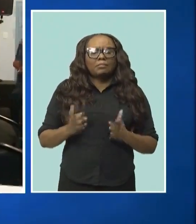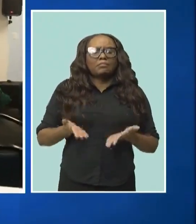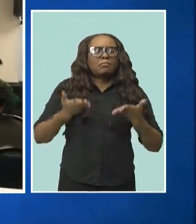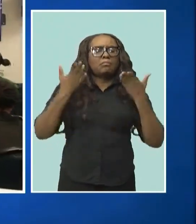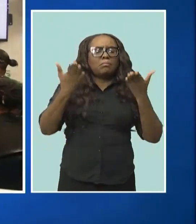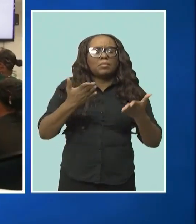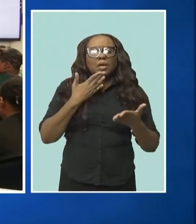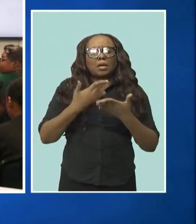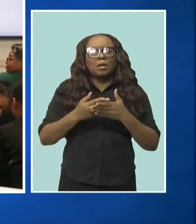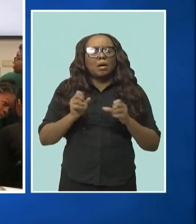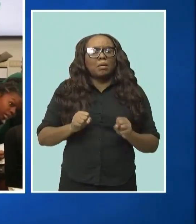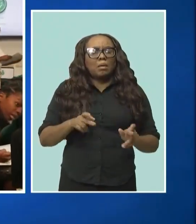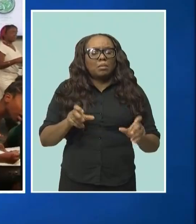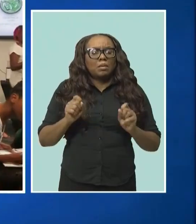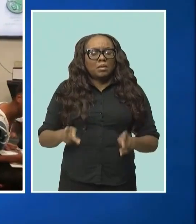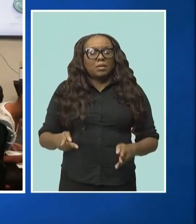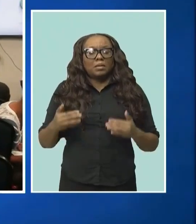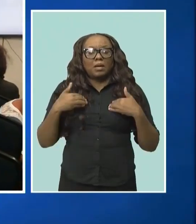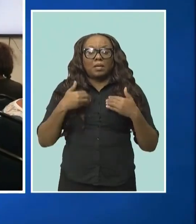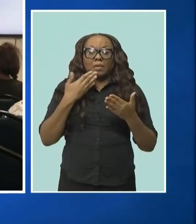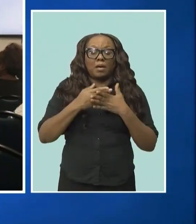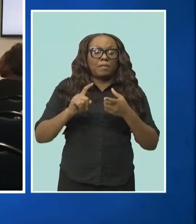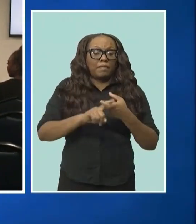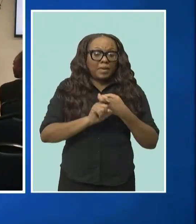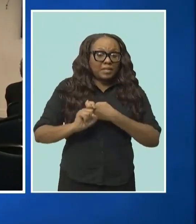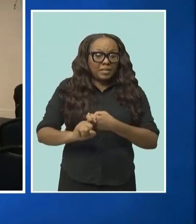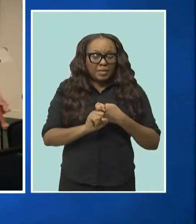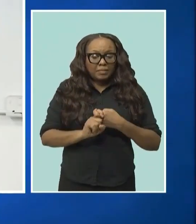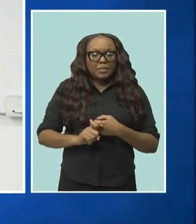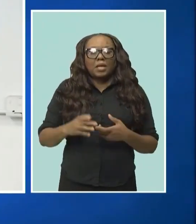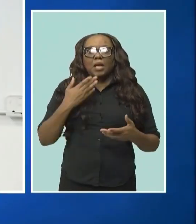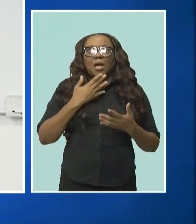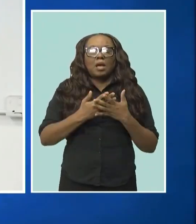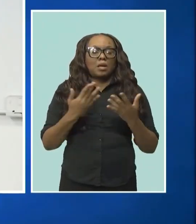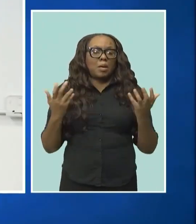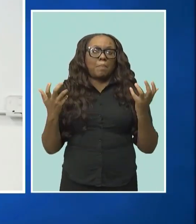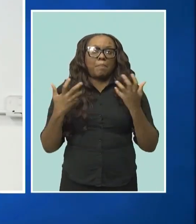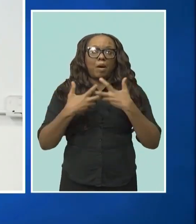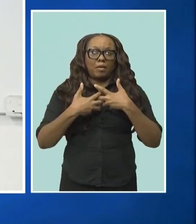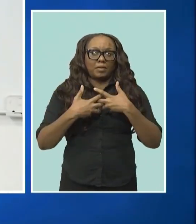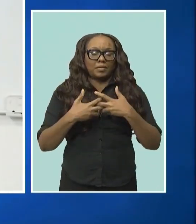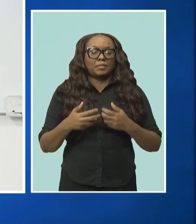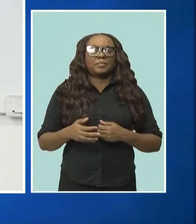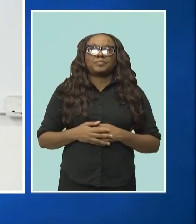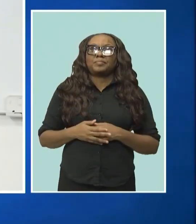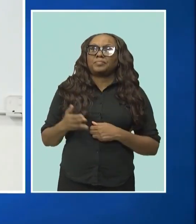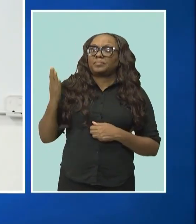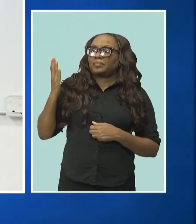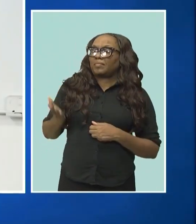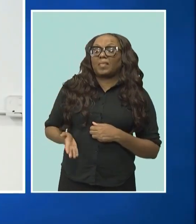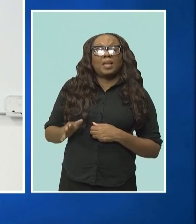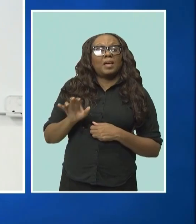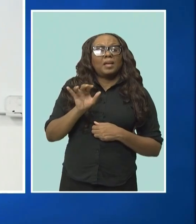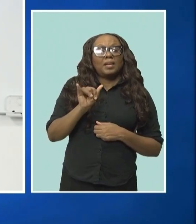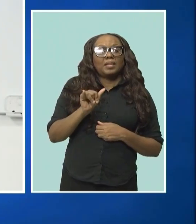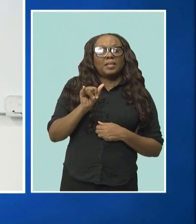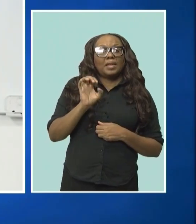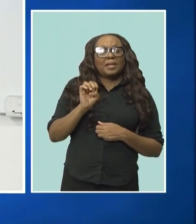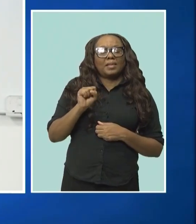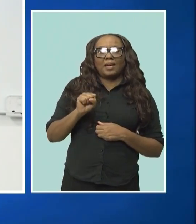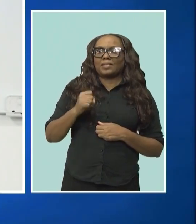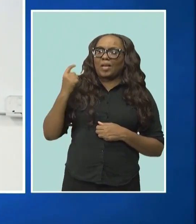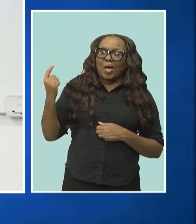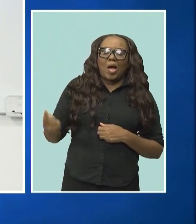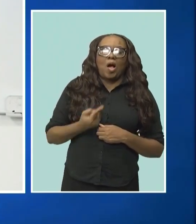forge friendships and partnerships. Yes continues to evolve to meet the needs of